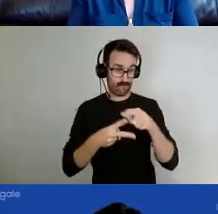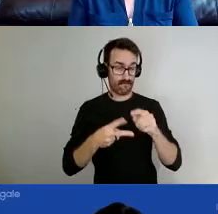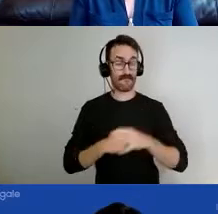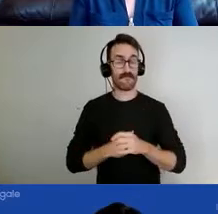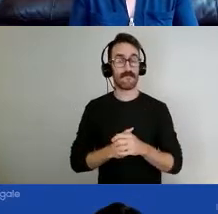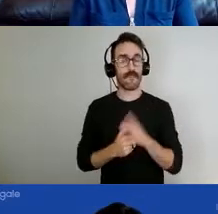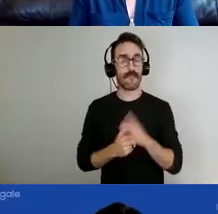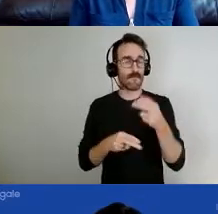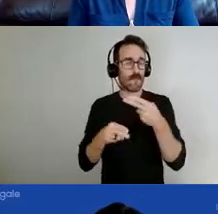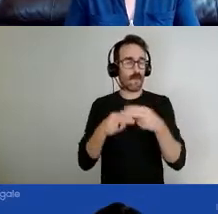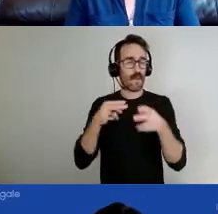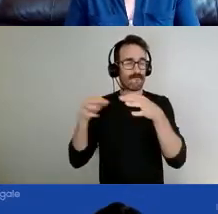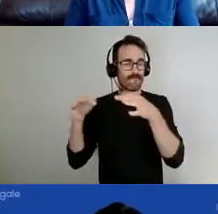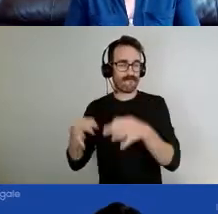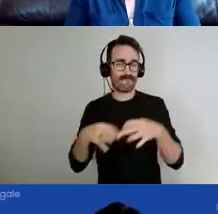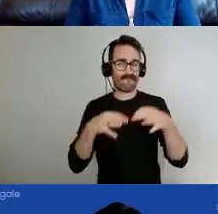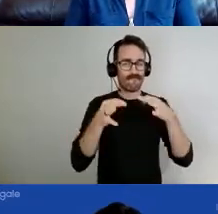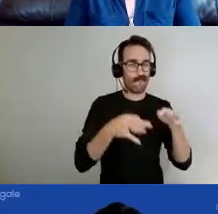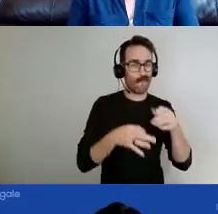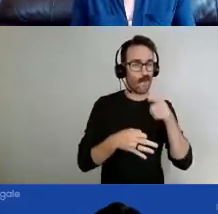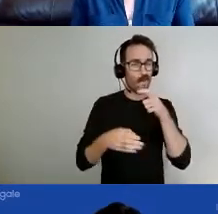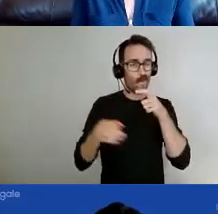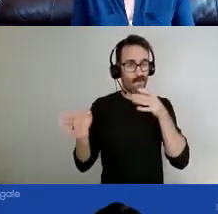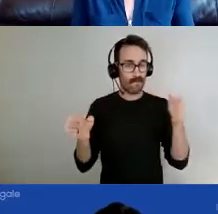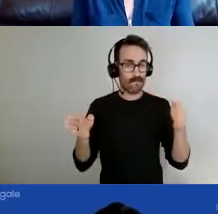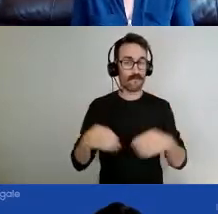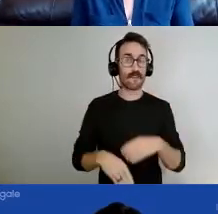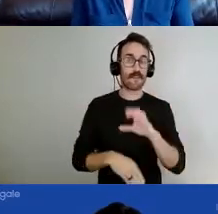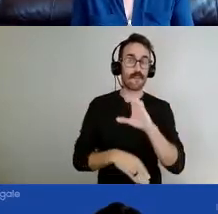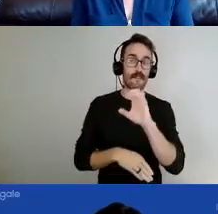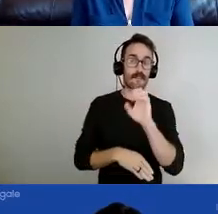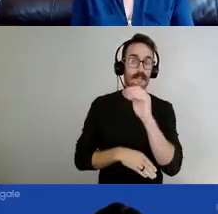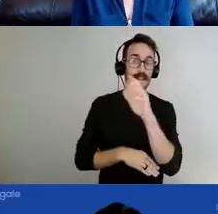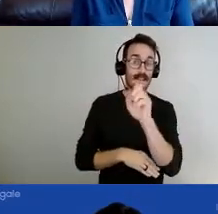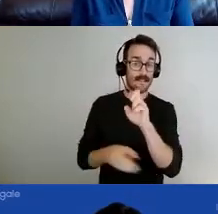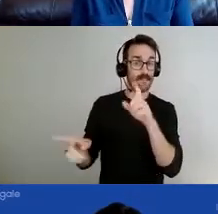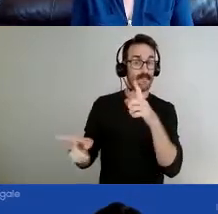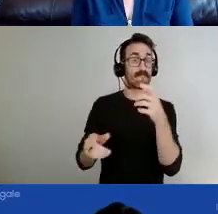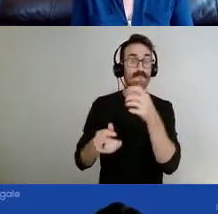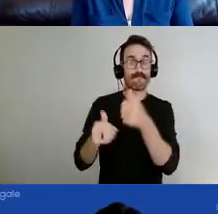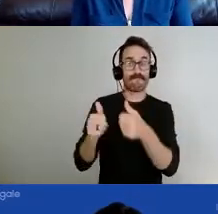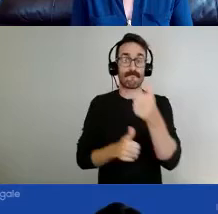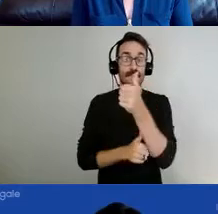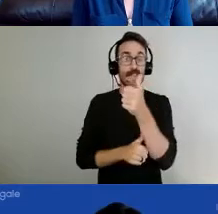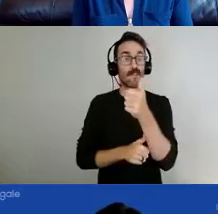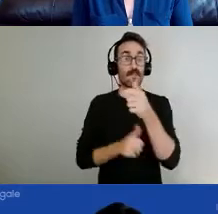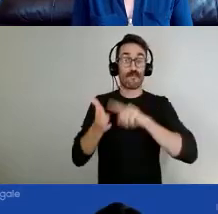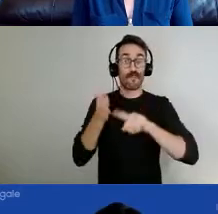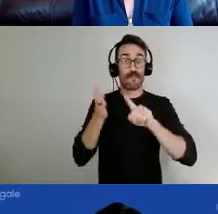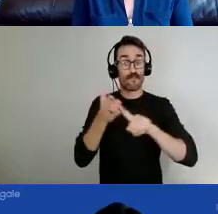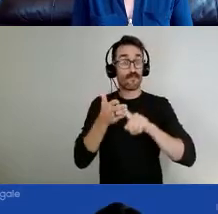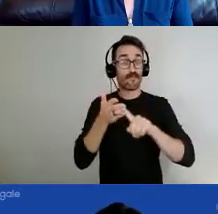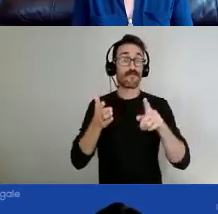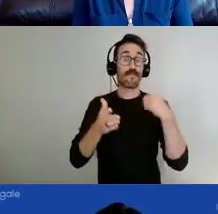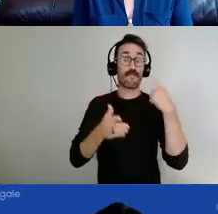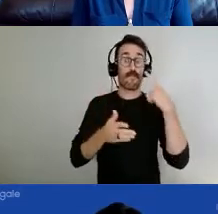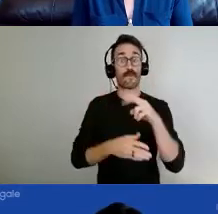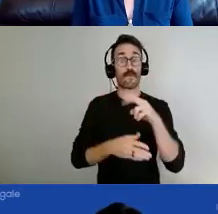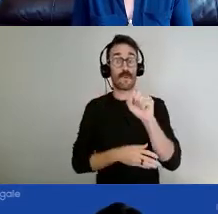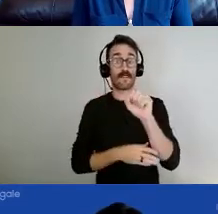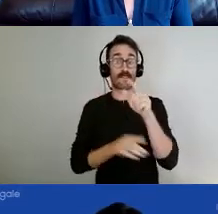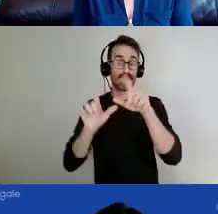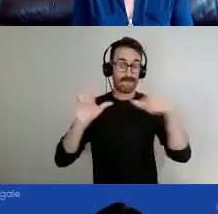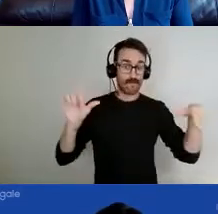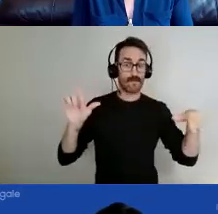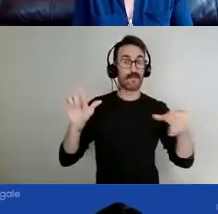short introduction of Celeste. Celeste is a senior research officer for the 2SLGBTQI Health, Aging